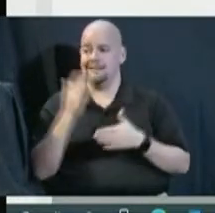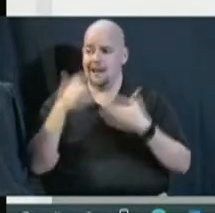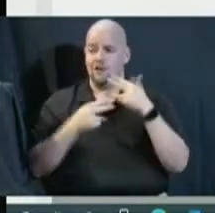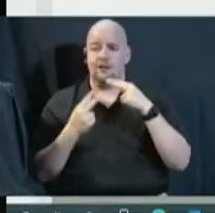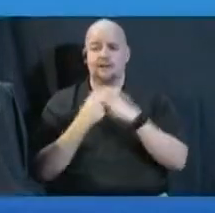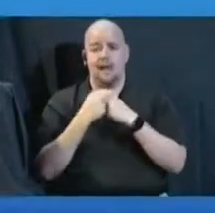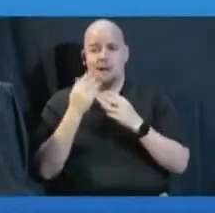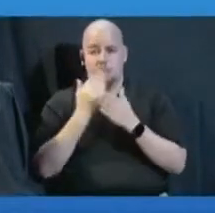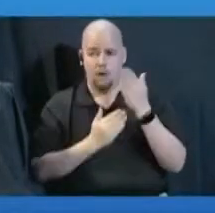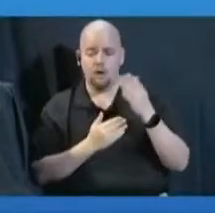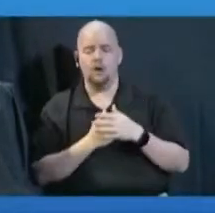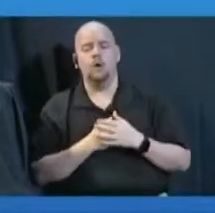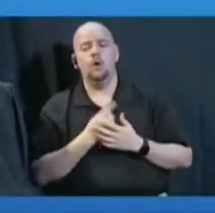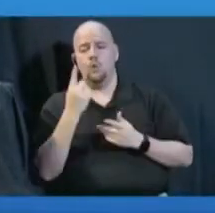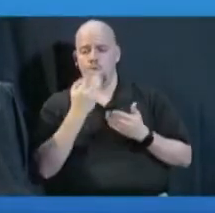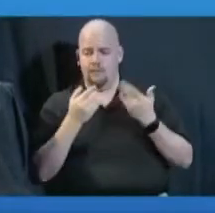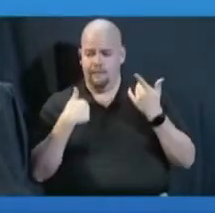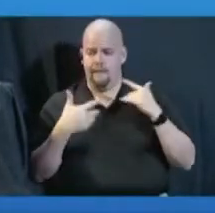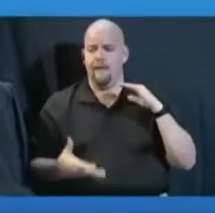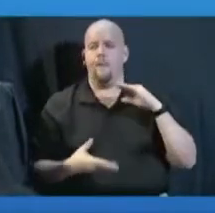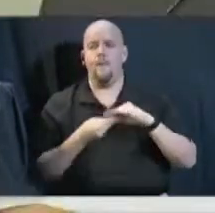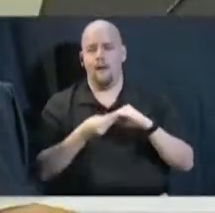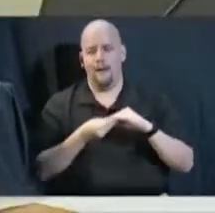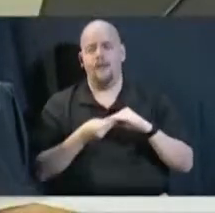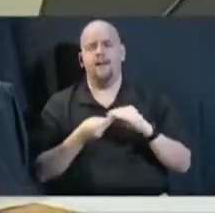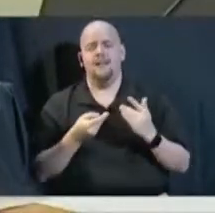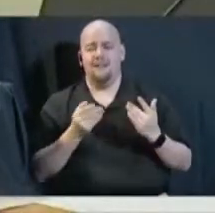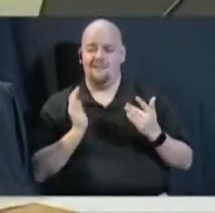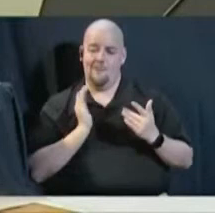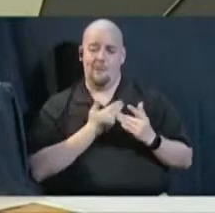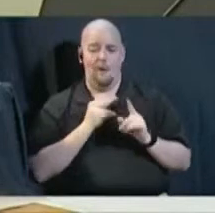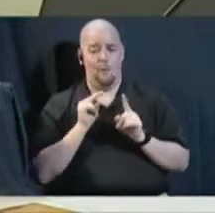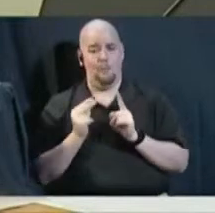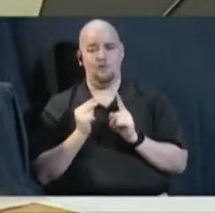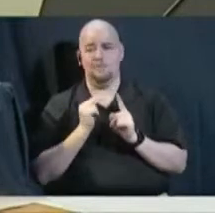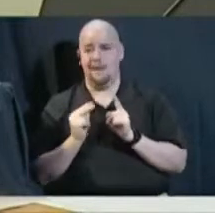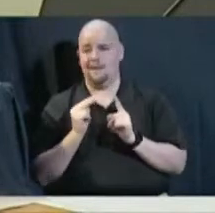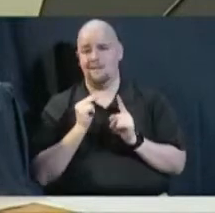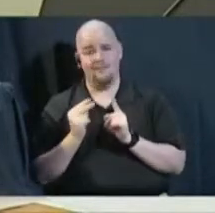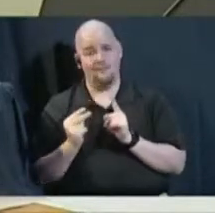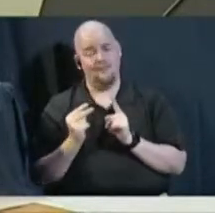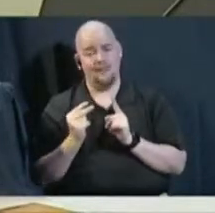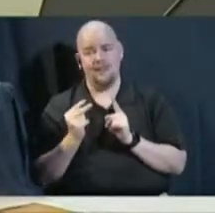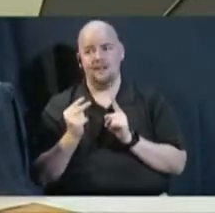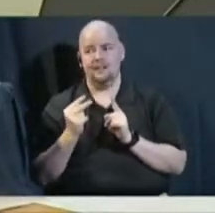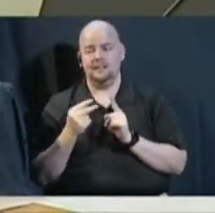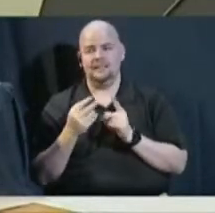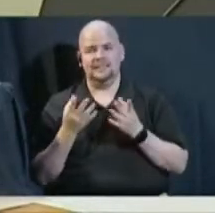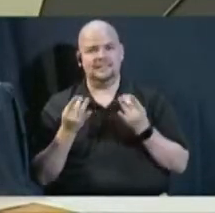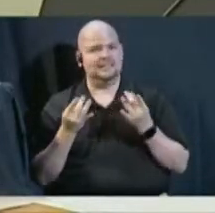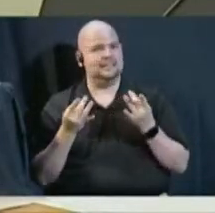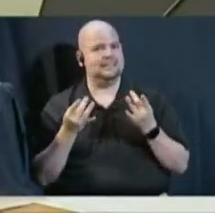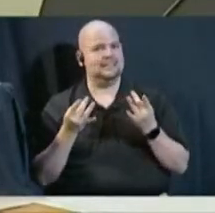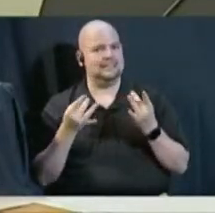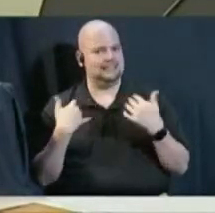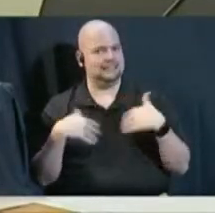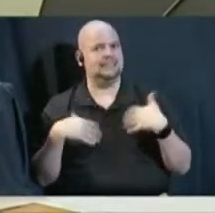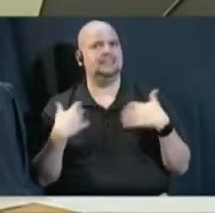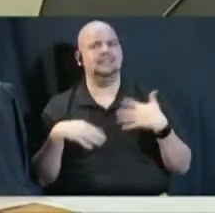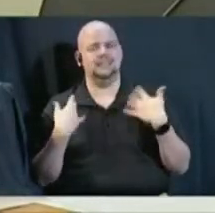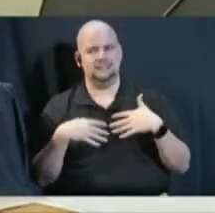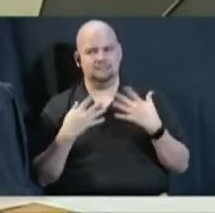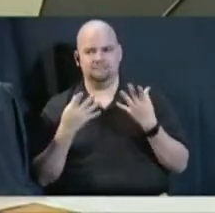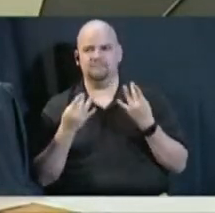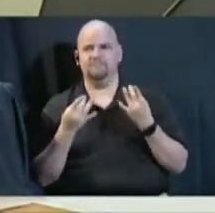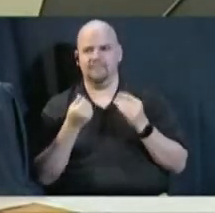the one thing I would add is that, just from our perspective, it has been a dicey